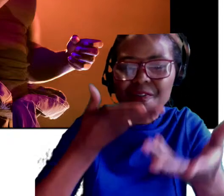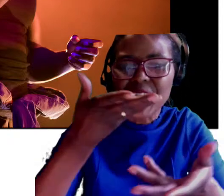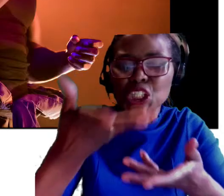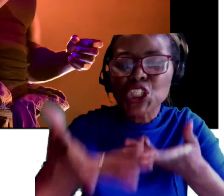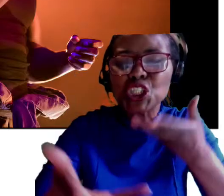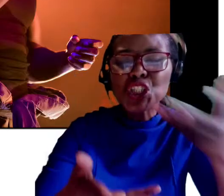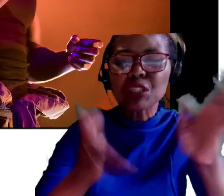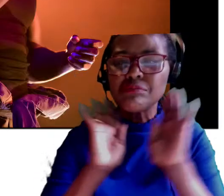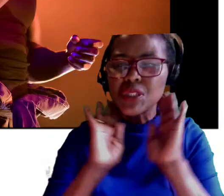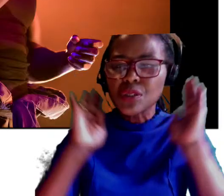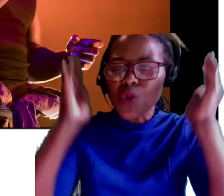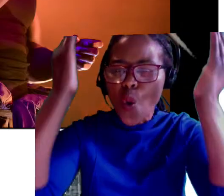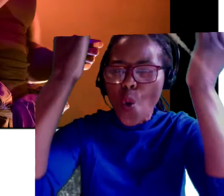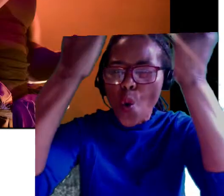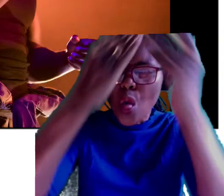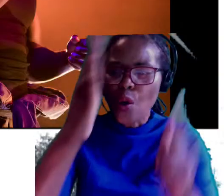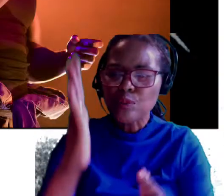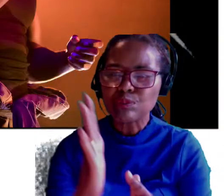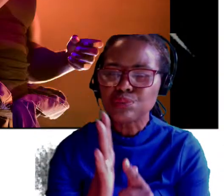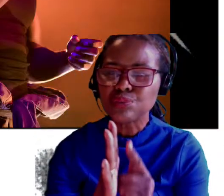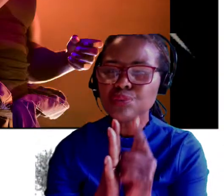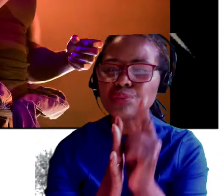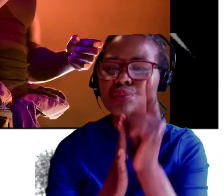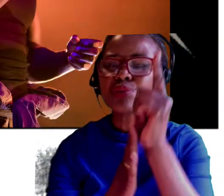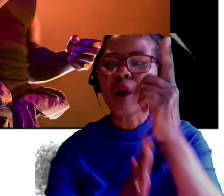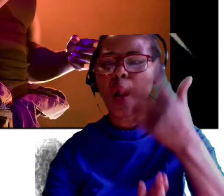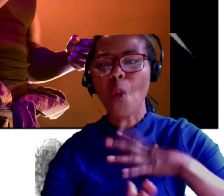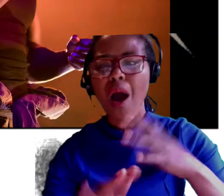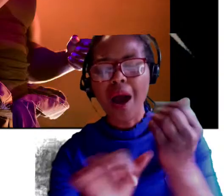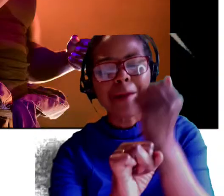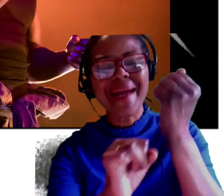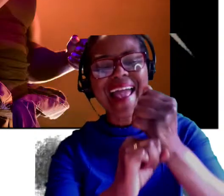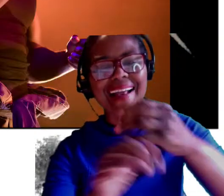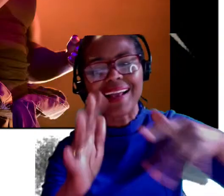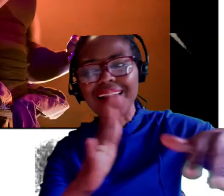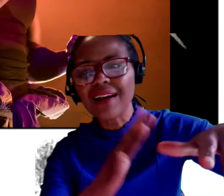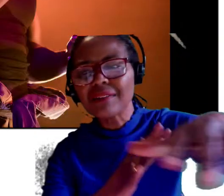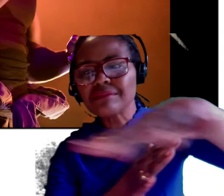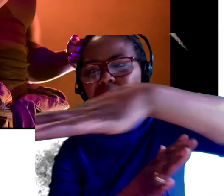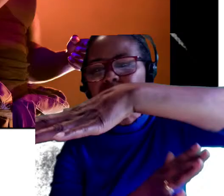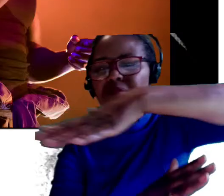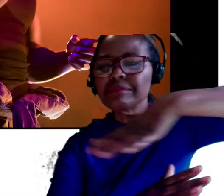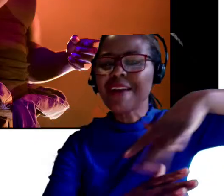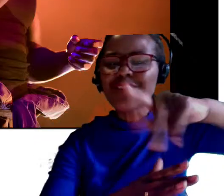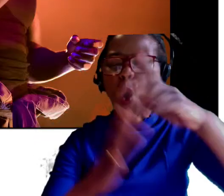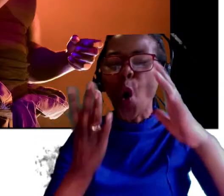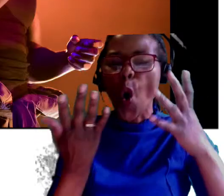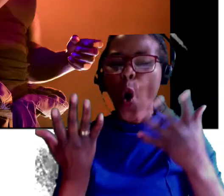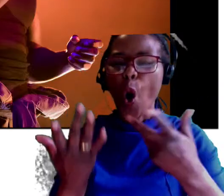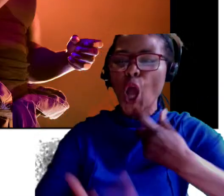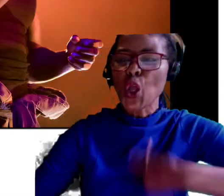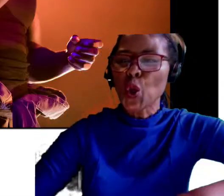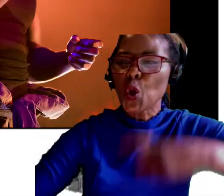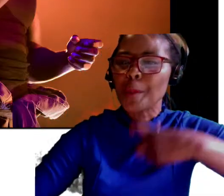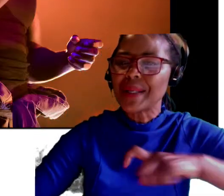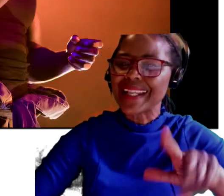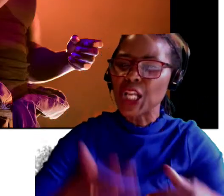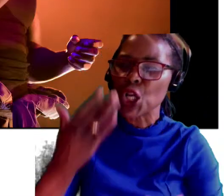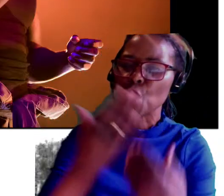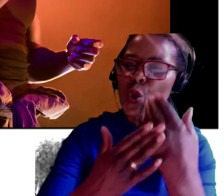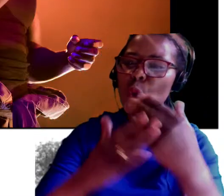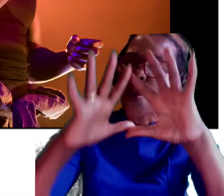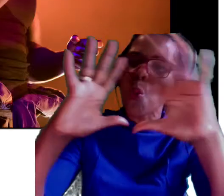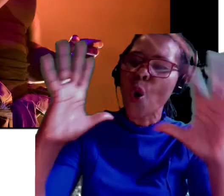first ever extraterrestrial colony for mankind. Lynn will die alone on this new world. It's part of the